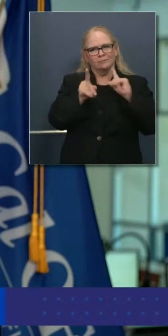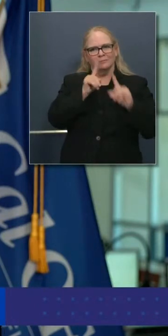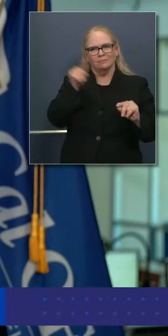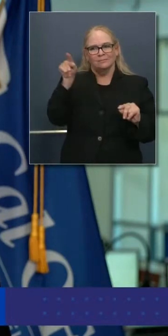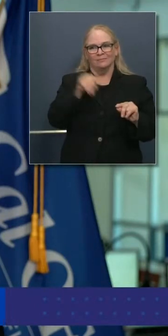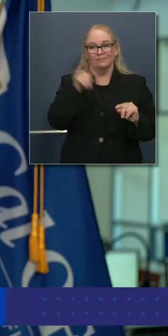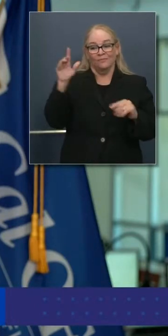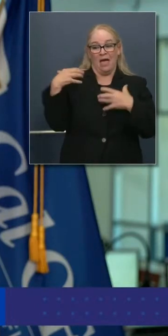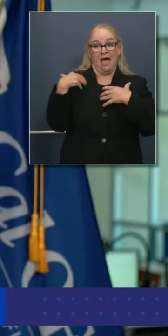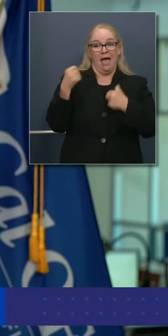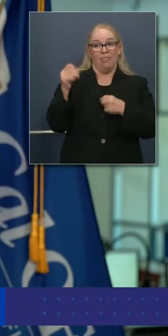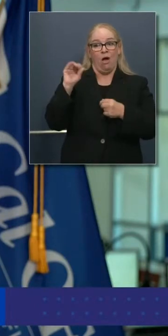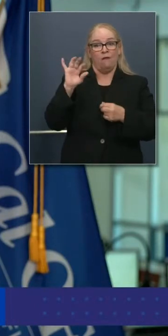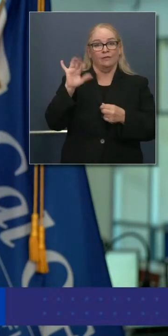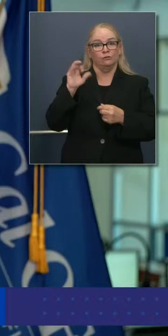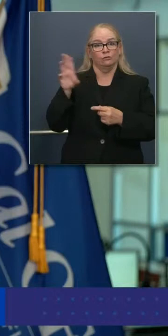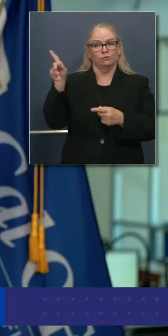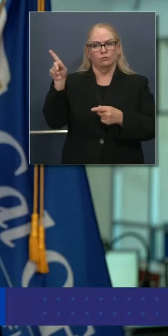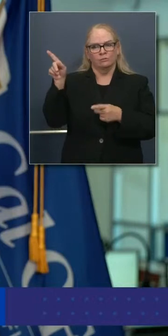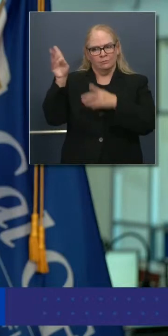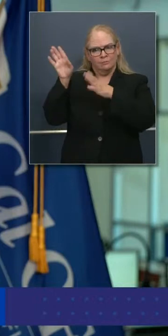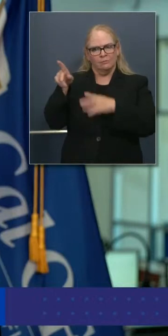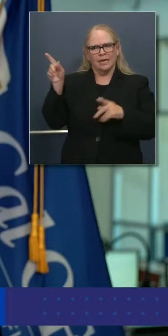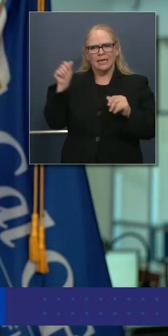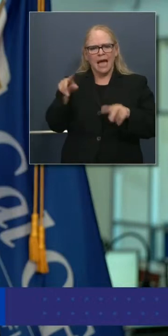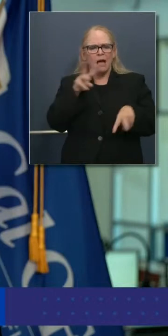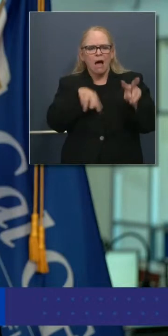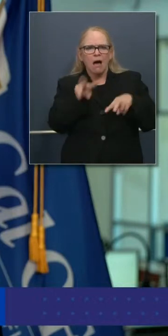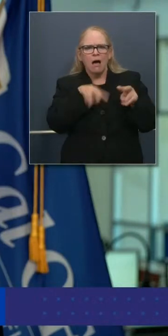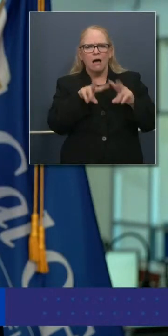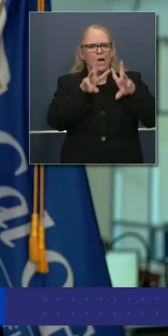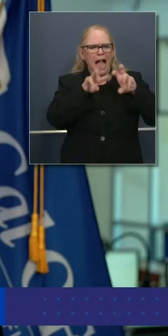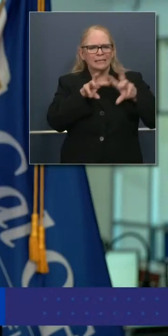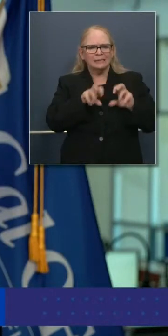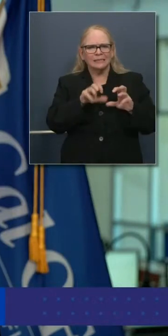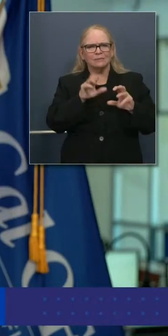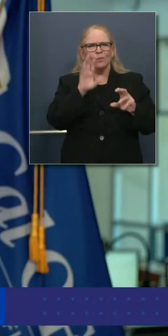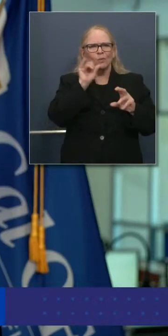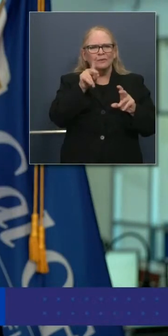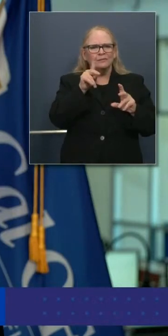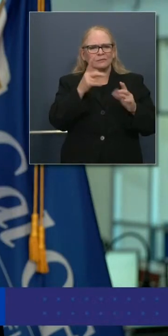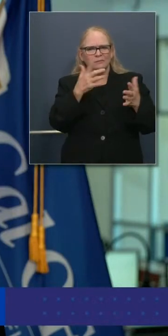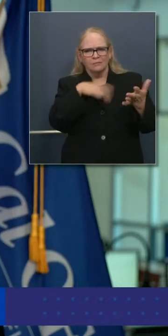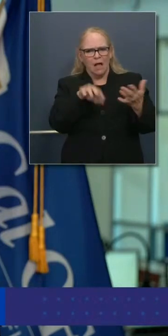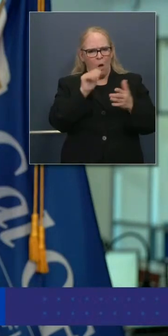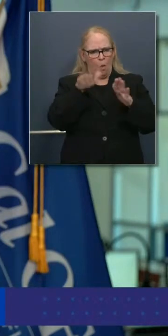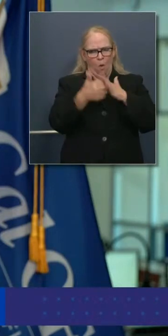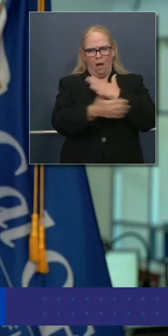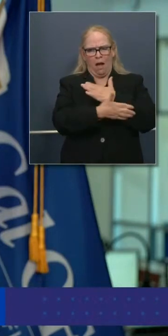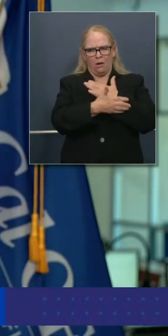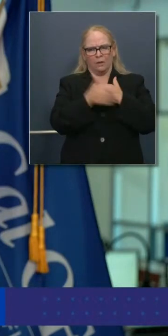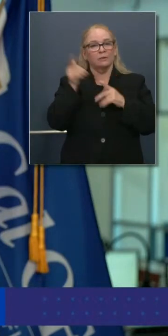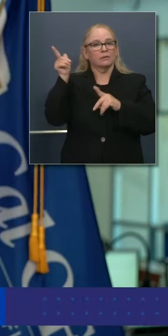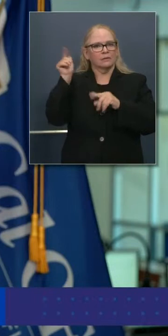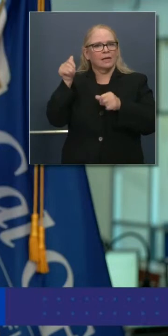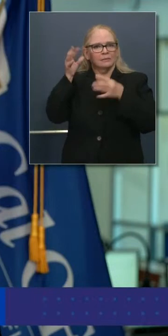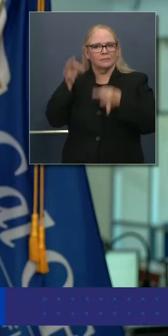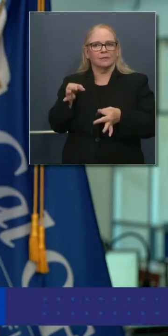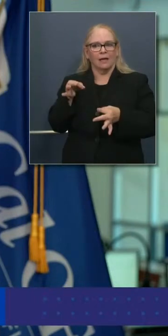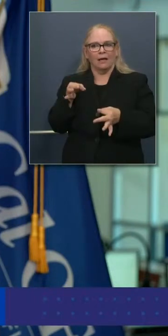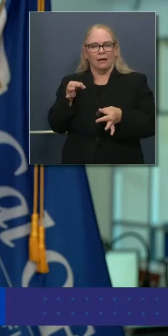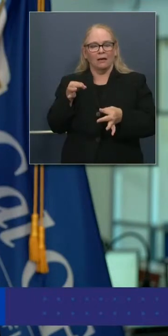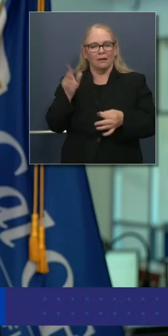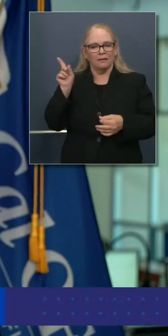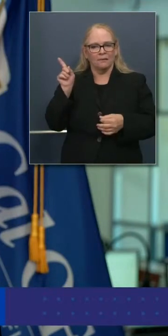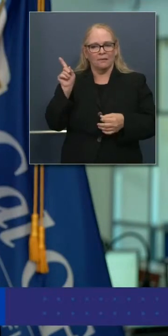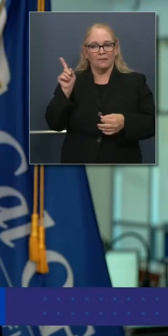trying to understand what the transmission is throughout the county to make these decisions. But the first threshold test is really at the